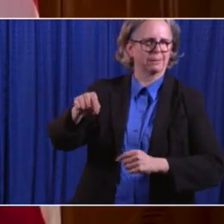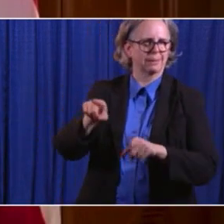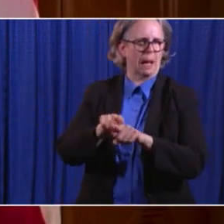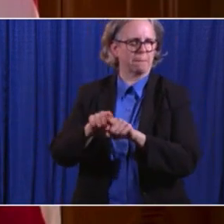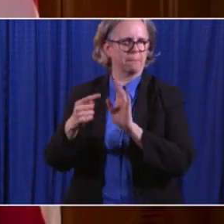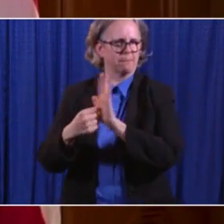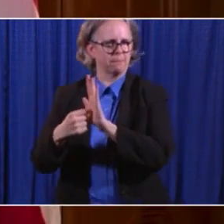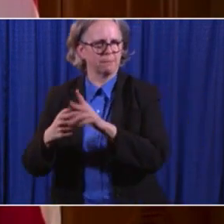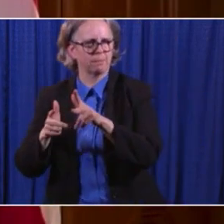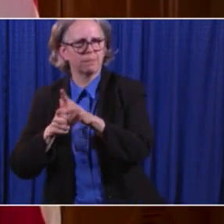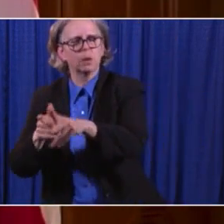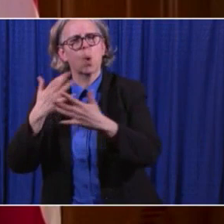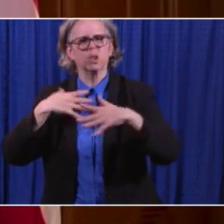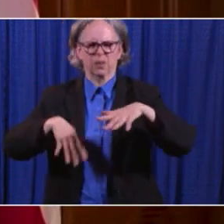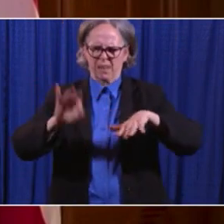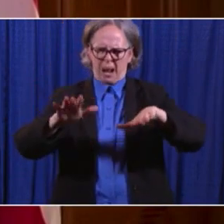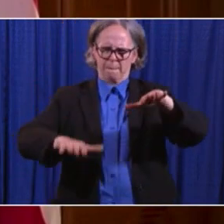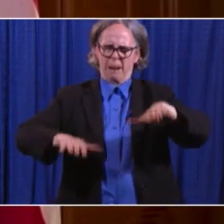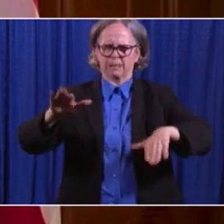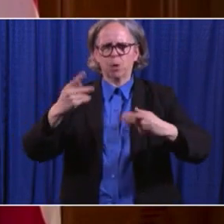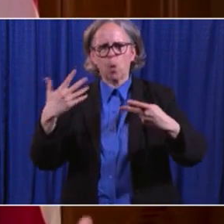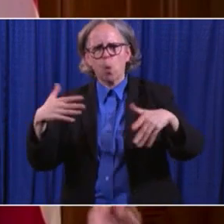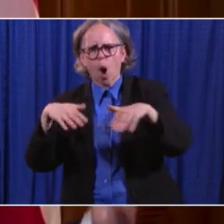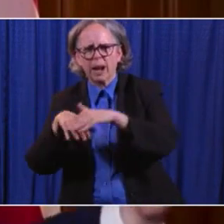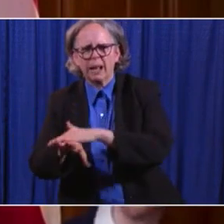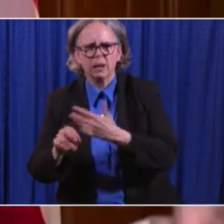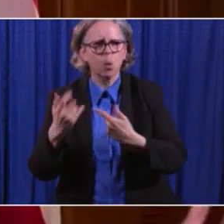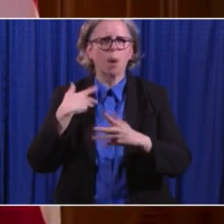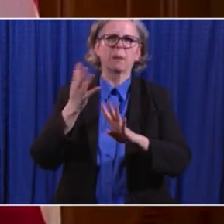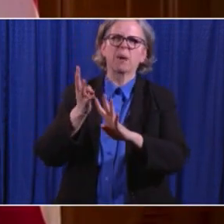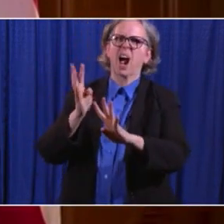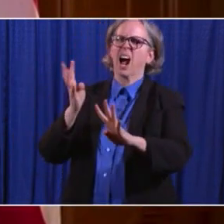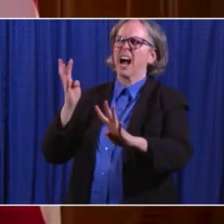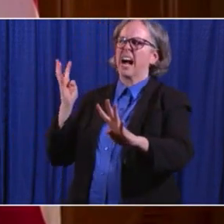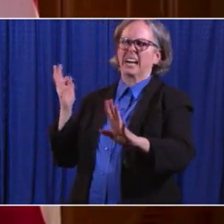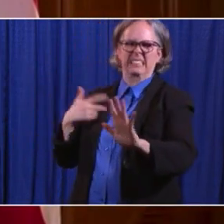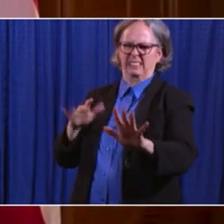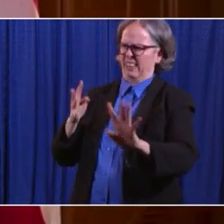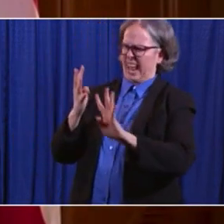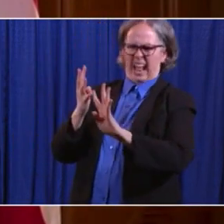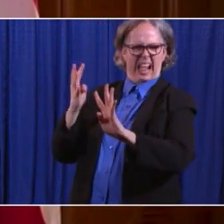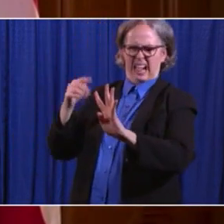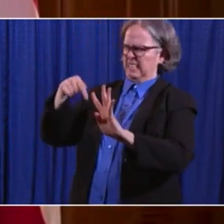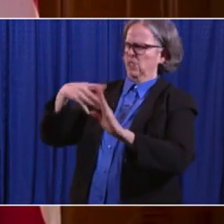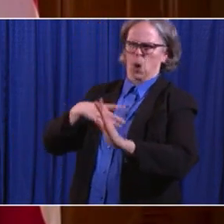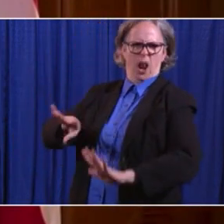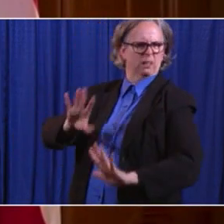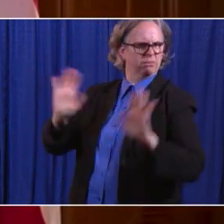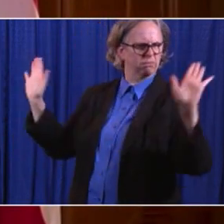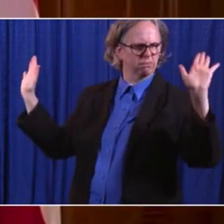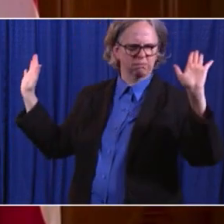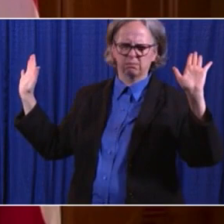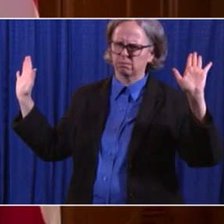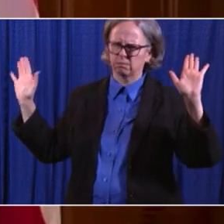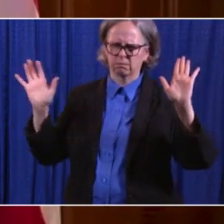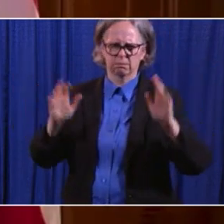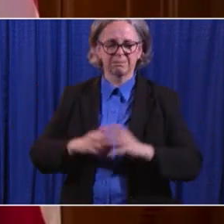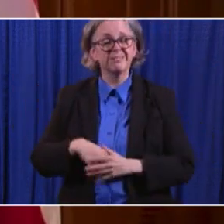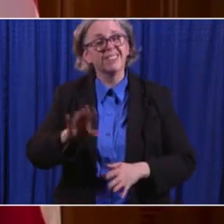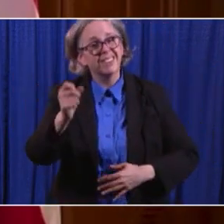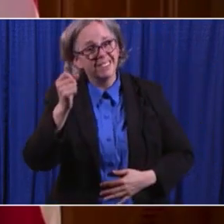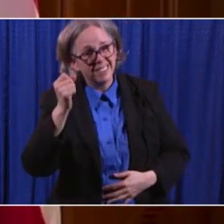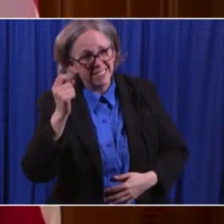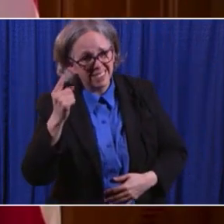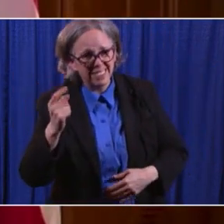in line. We don't want them waiting for a long period of time. But we also know there is an interest in